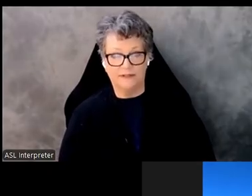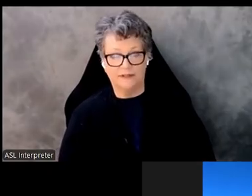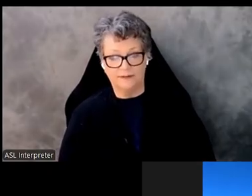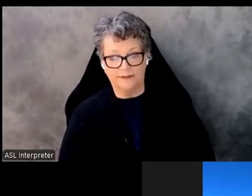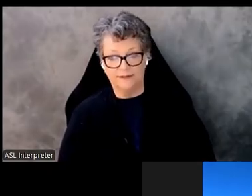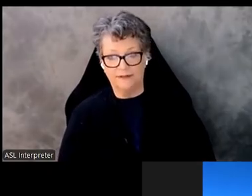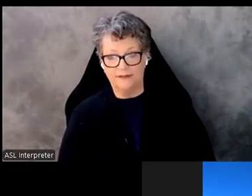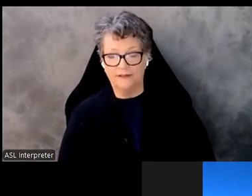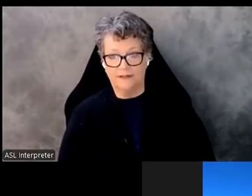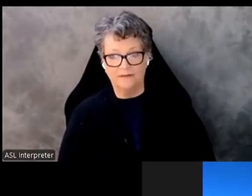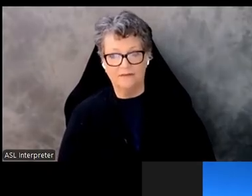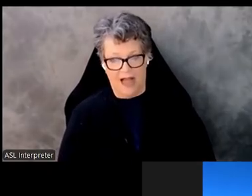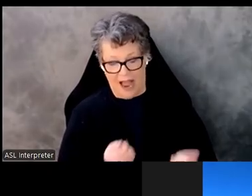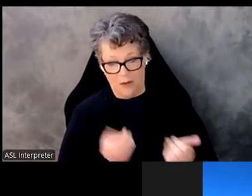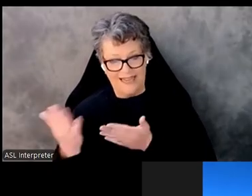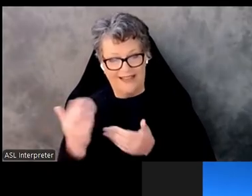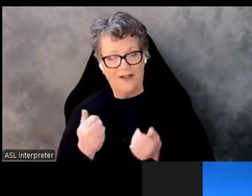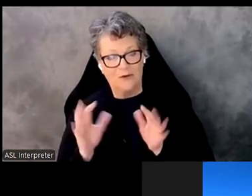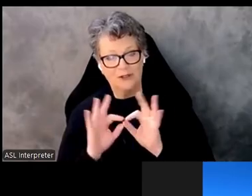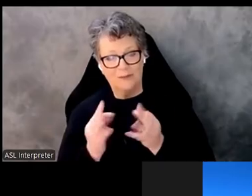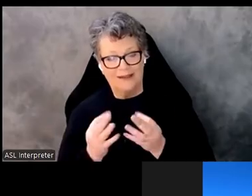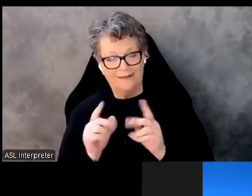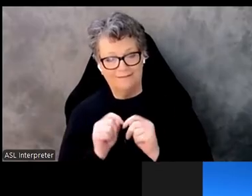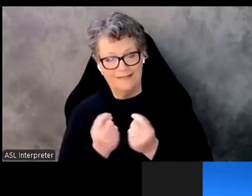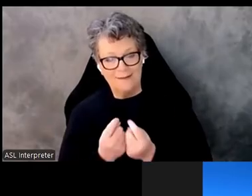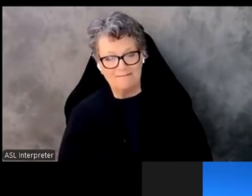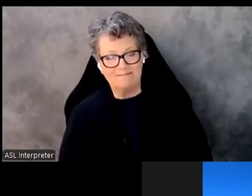I will take that forward to my team.